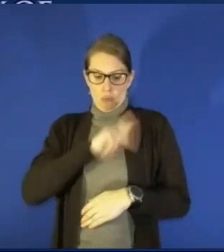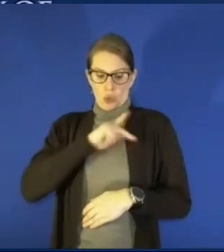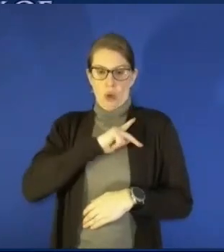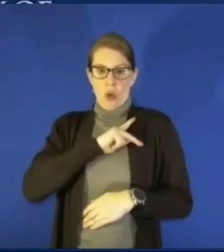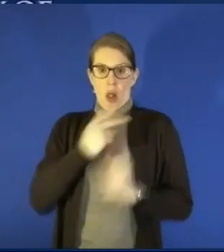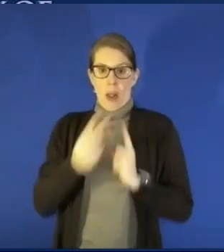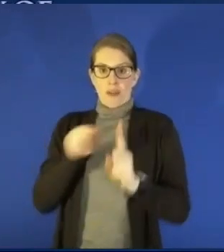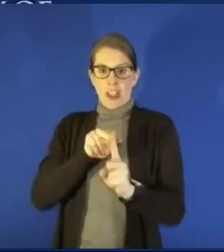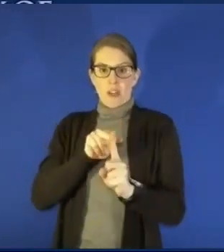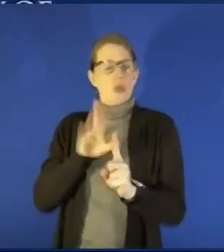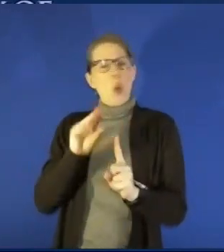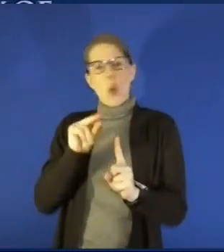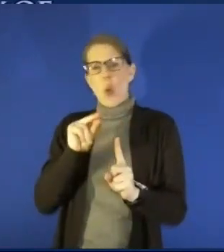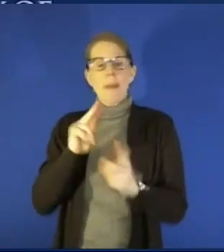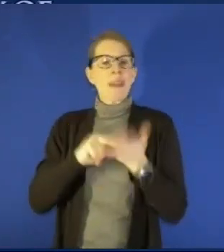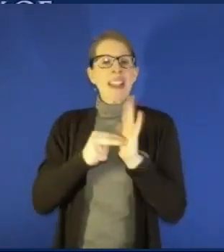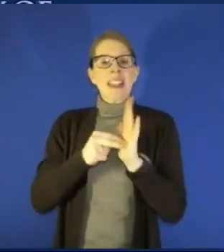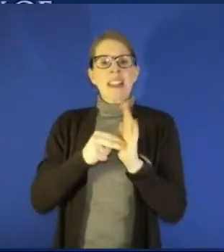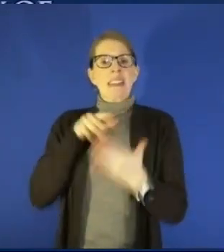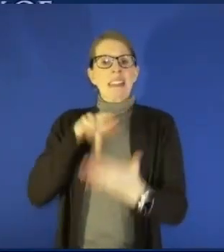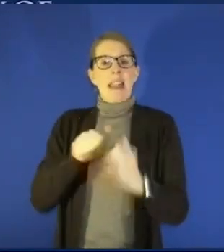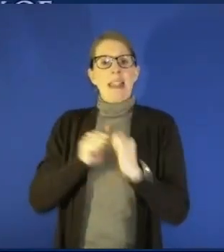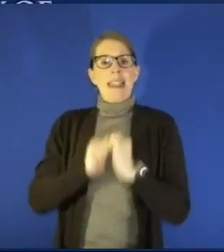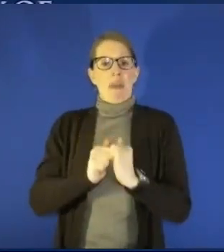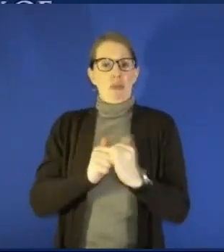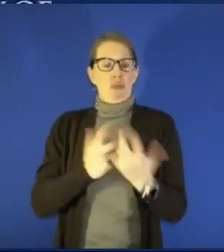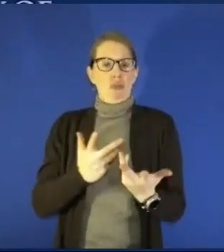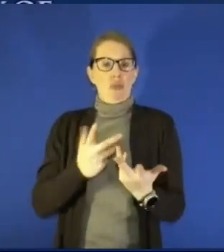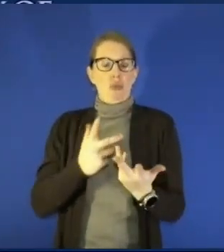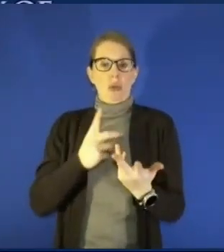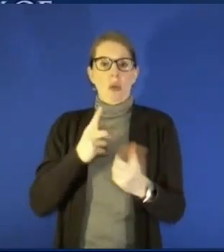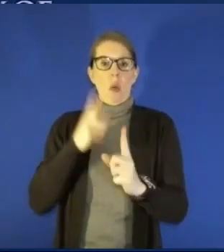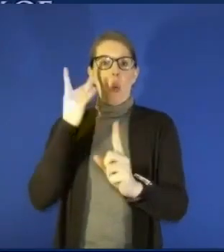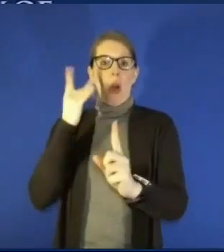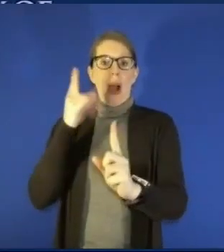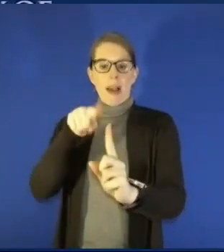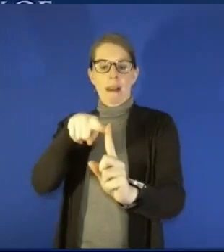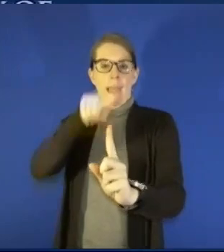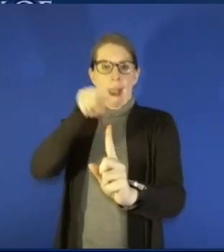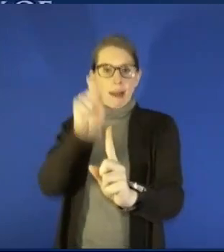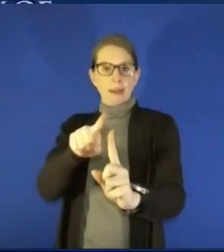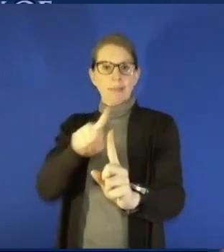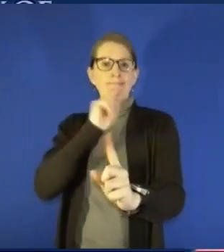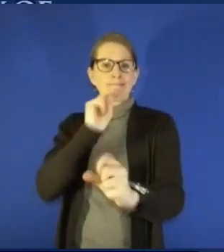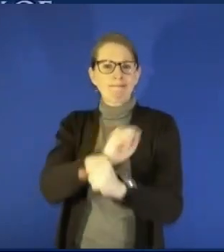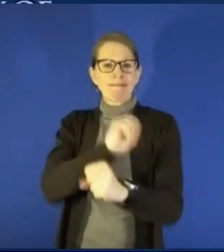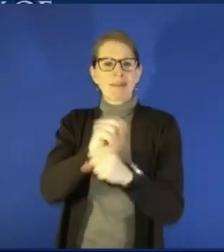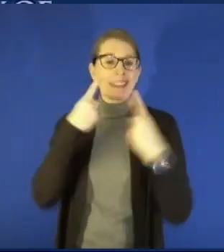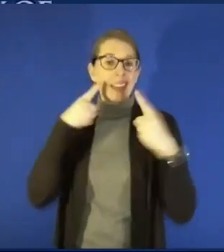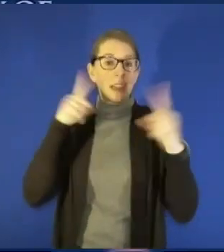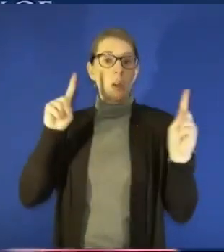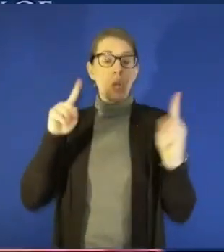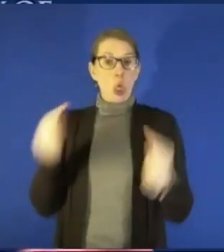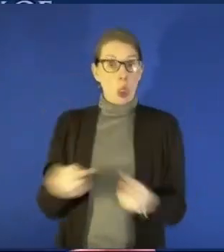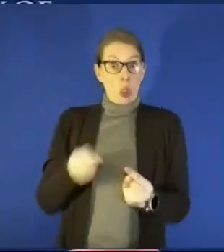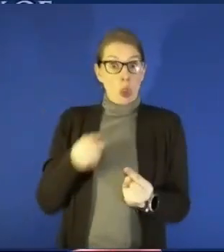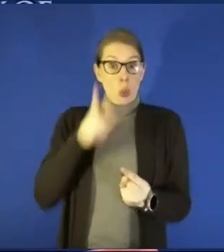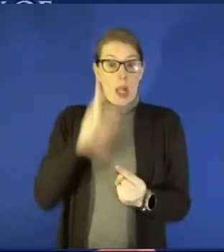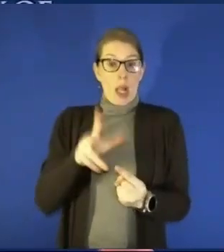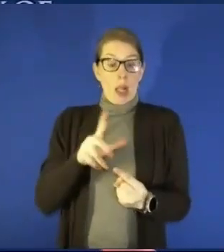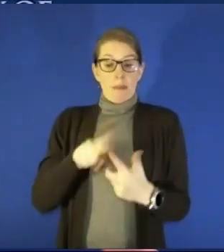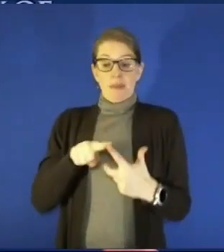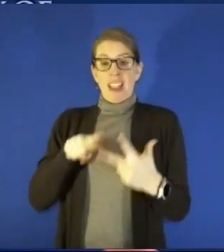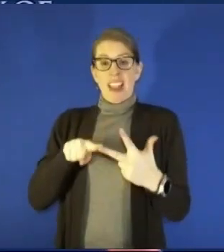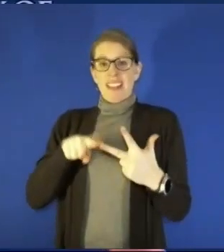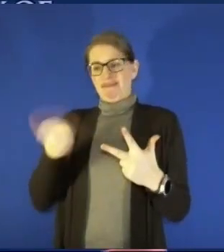so we answer the questions: what really works? What could actually hurt you? And what is stuff you can just put aside and maybe